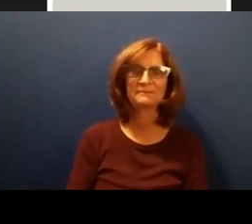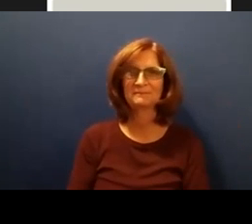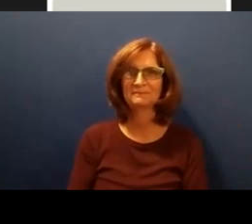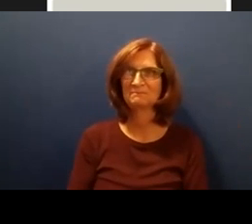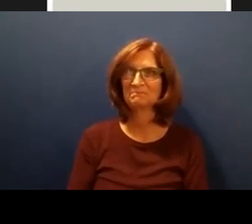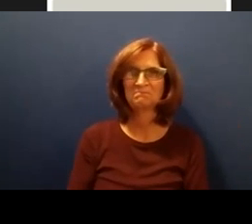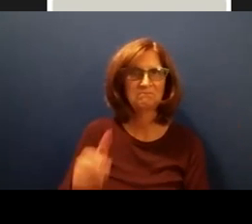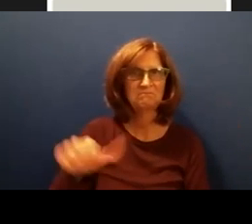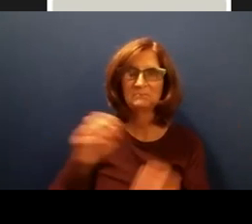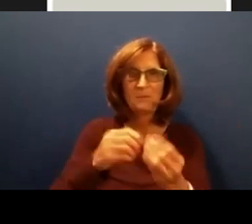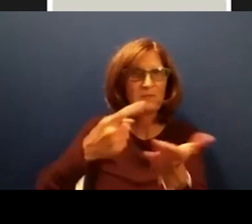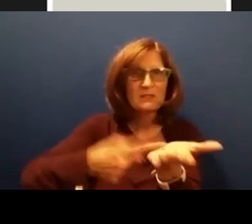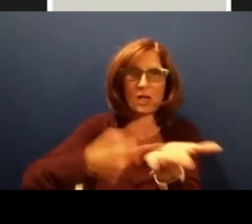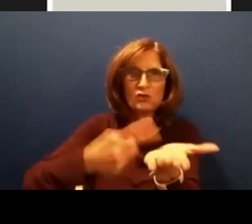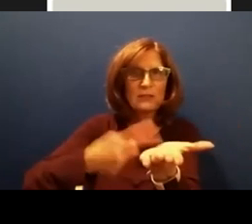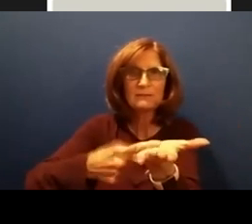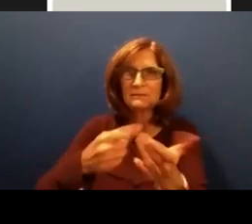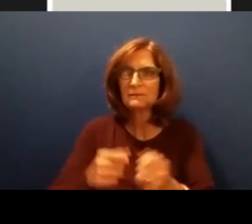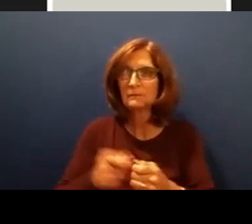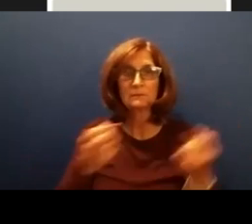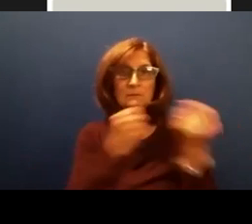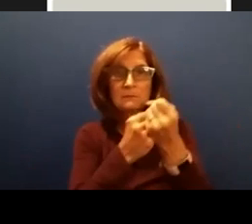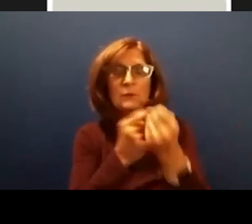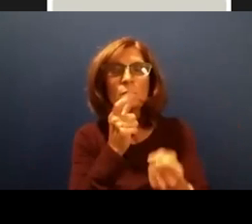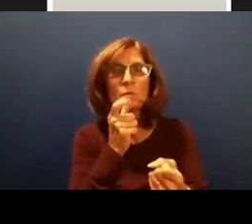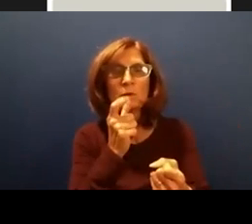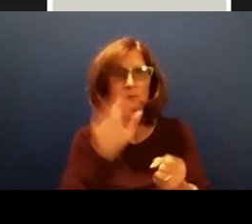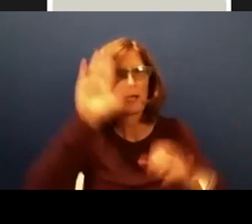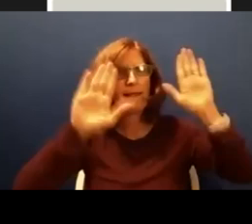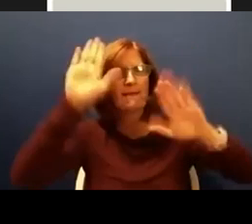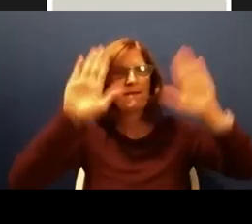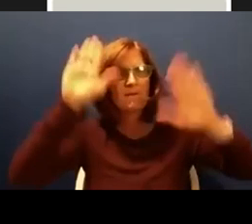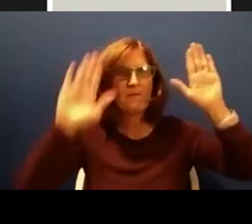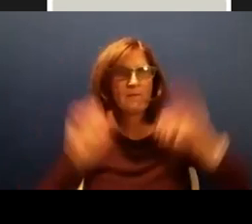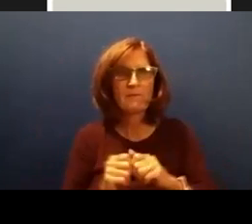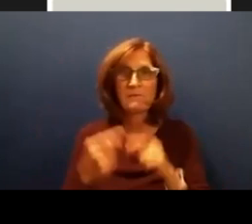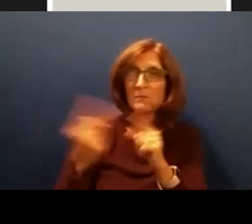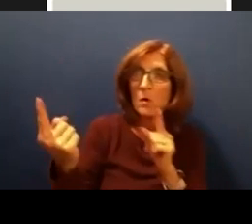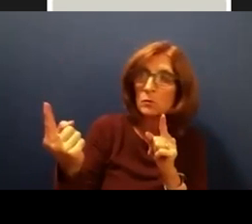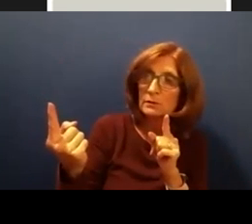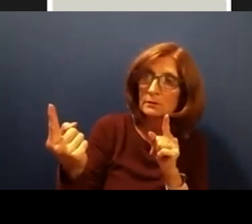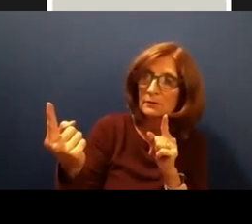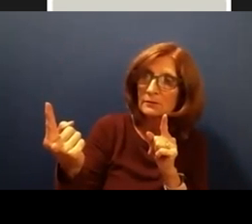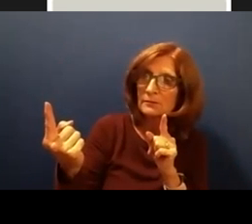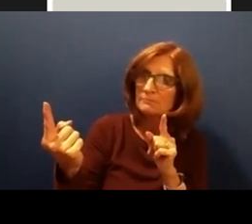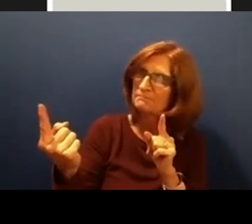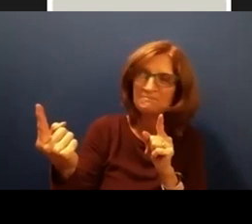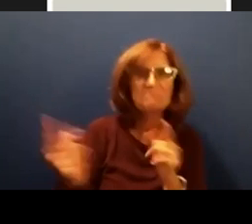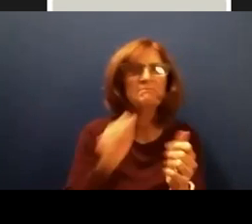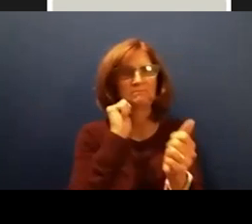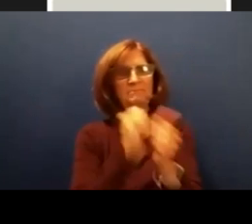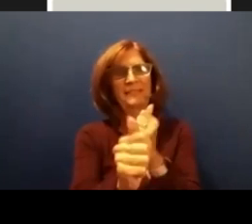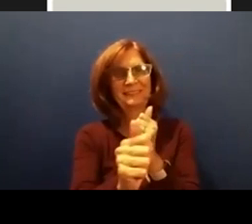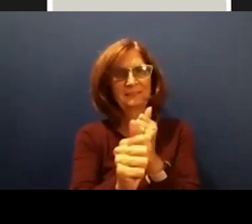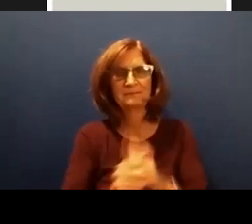Any further discussion? All those in favor? Aye. Any opposed? Motion carries.